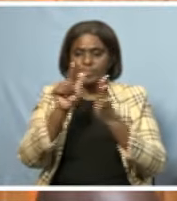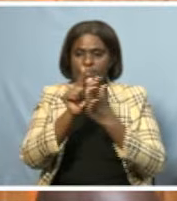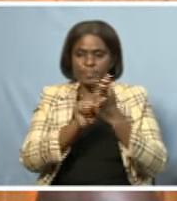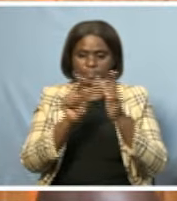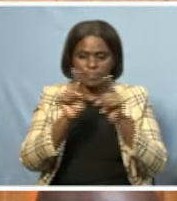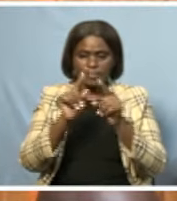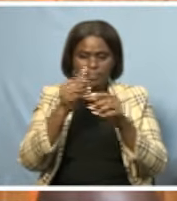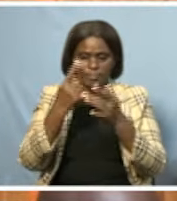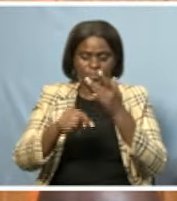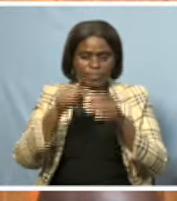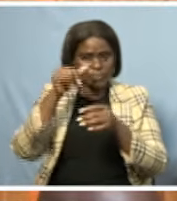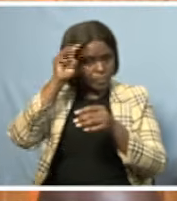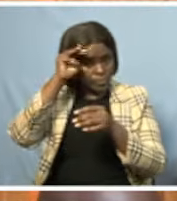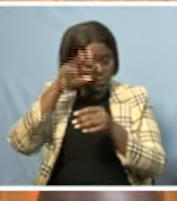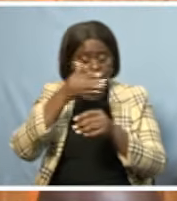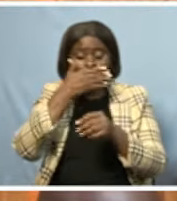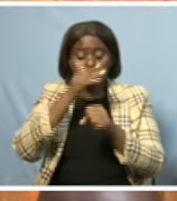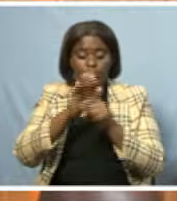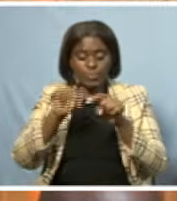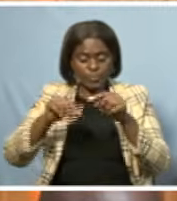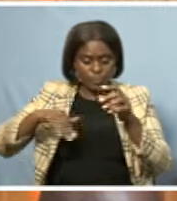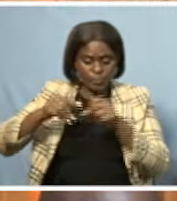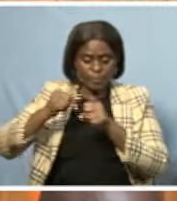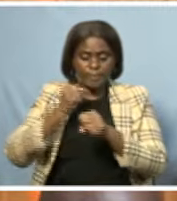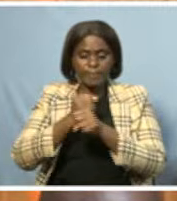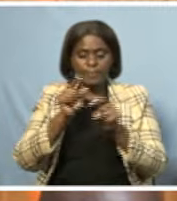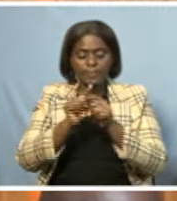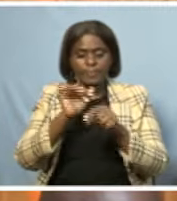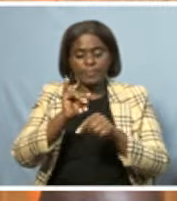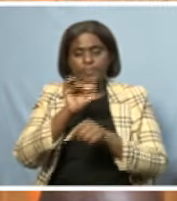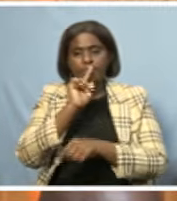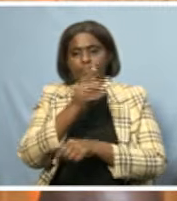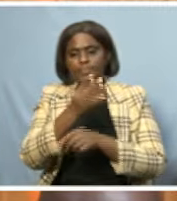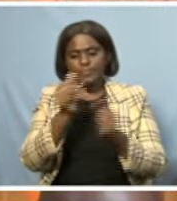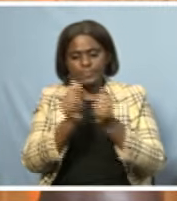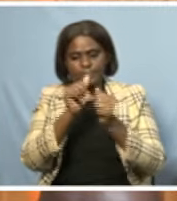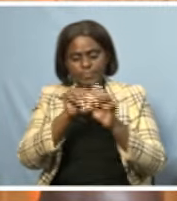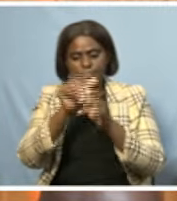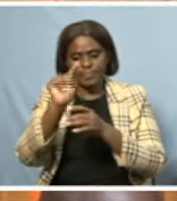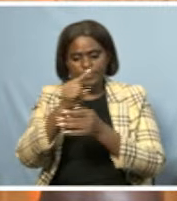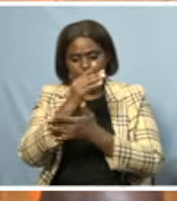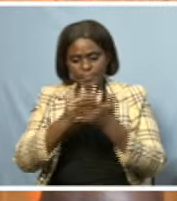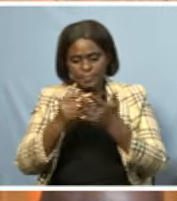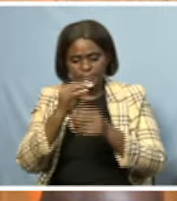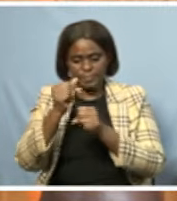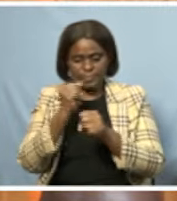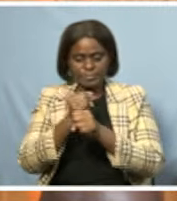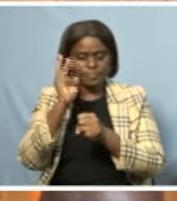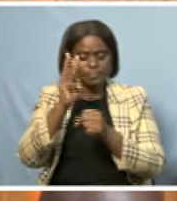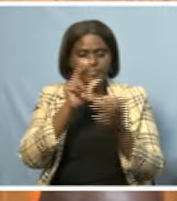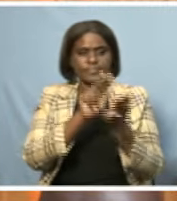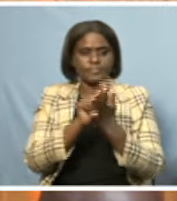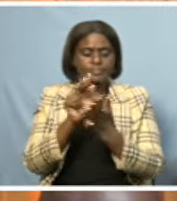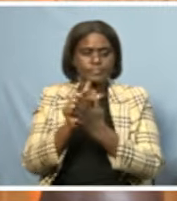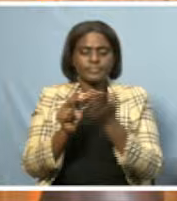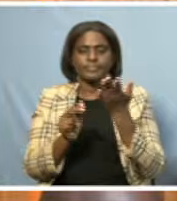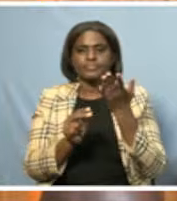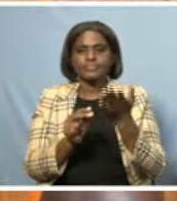promised by the Minister on the floor of this House last year, that within the first half of the year we will sign